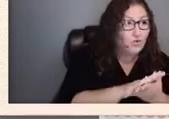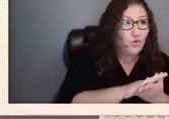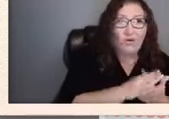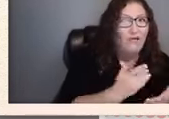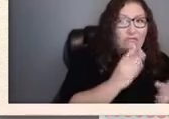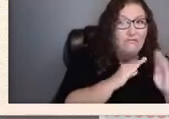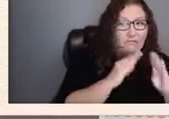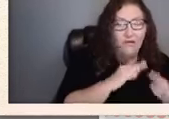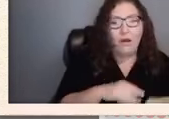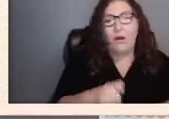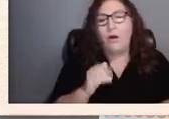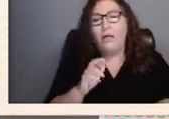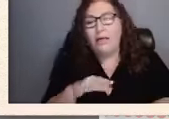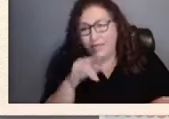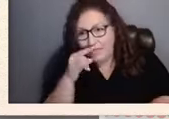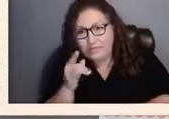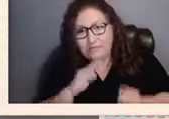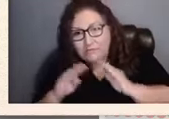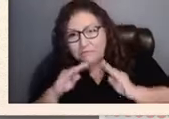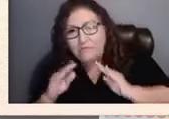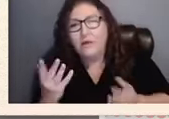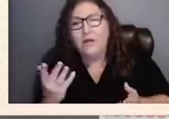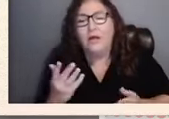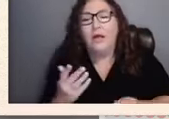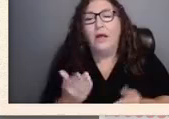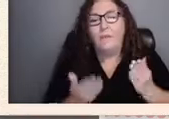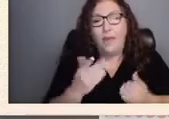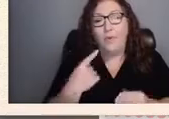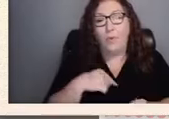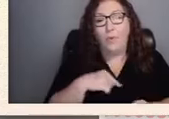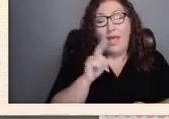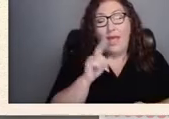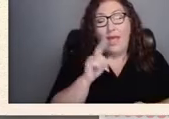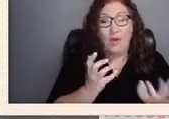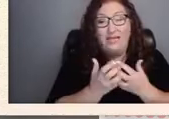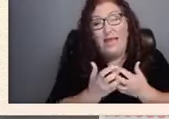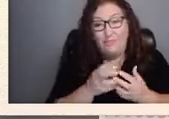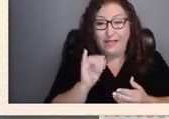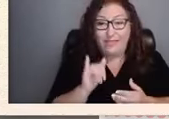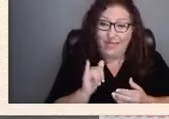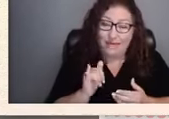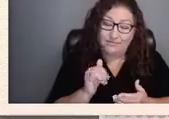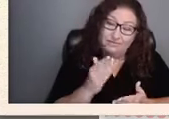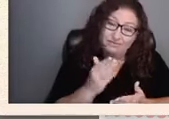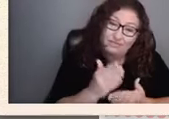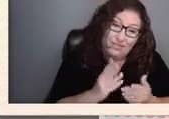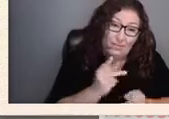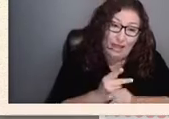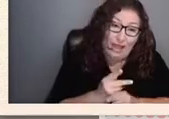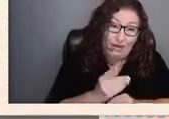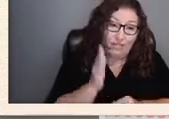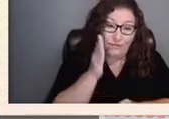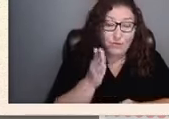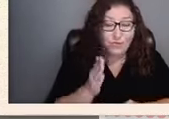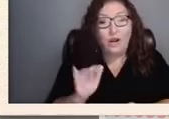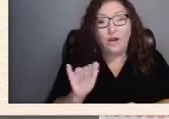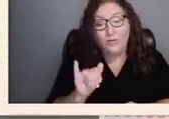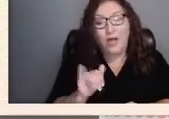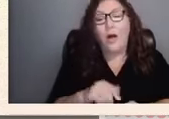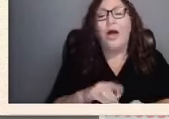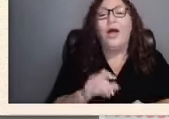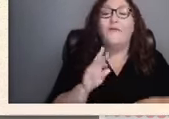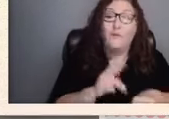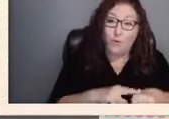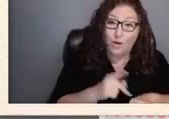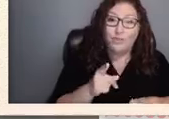some hybrid approach to that in the future as well. And of course, you're around all of these people in your household so much more